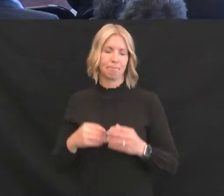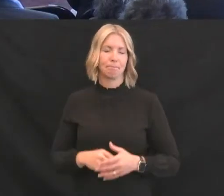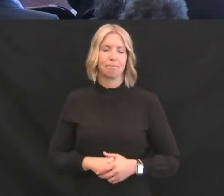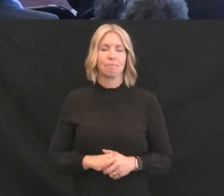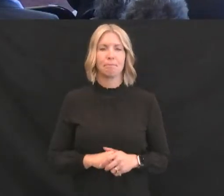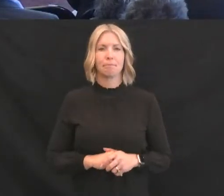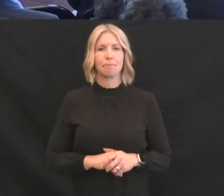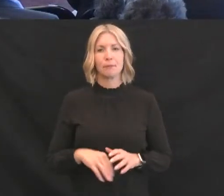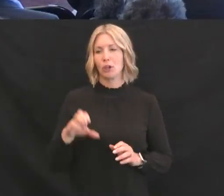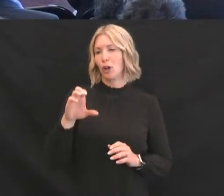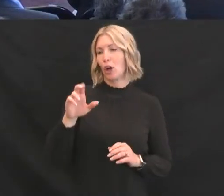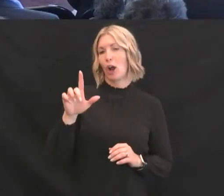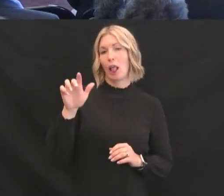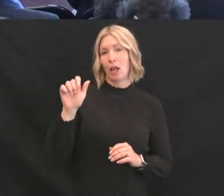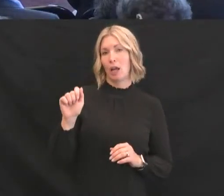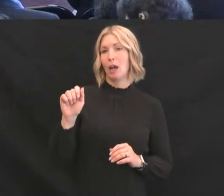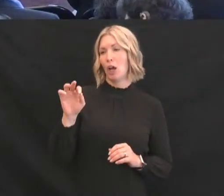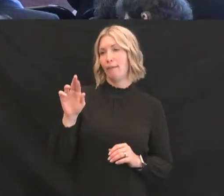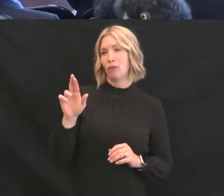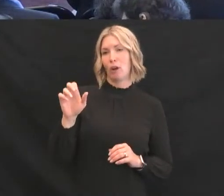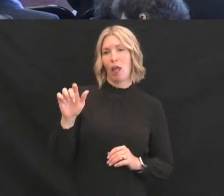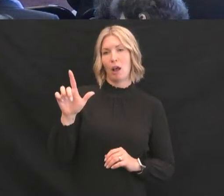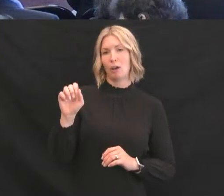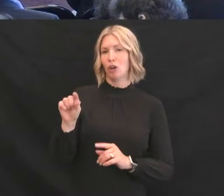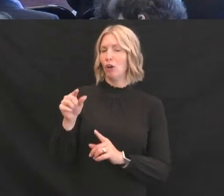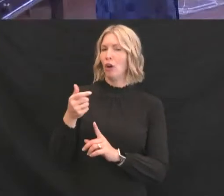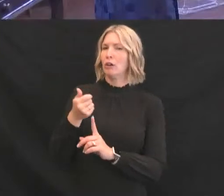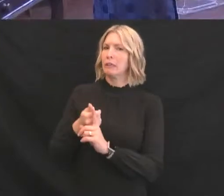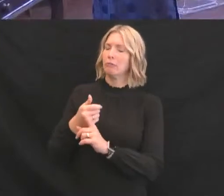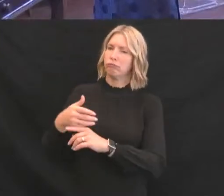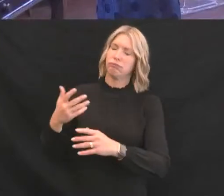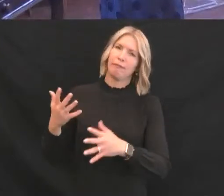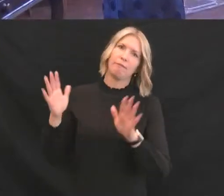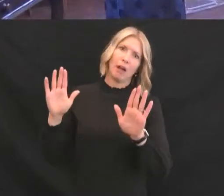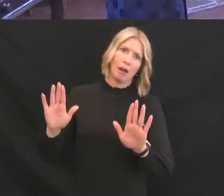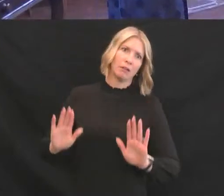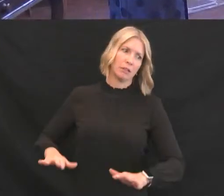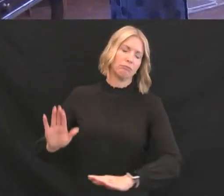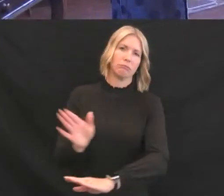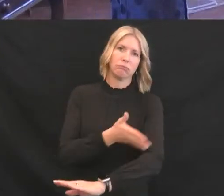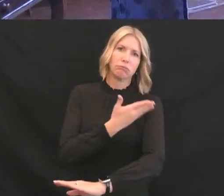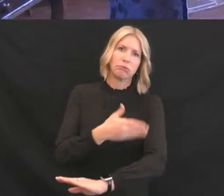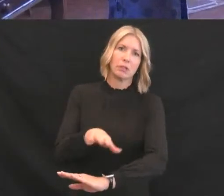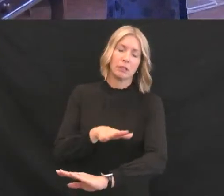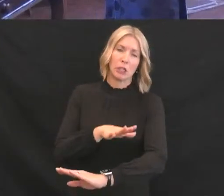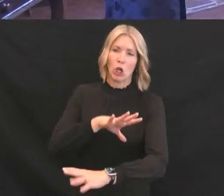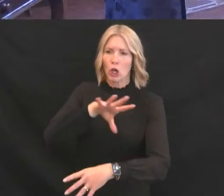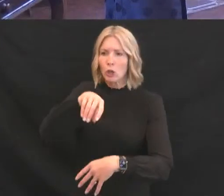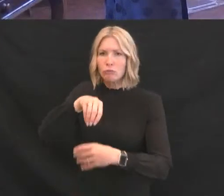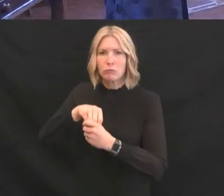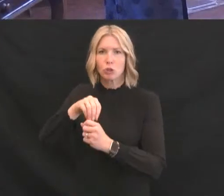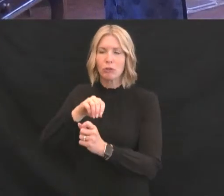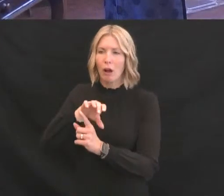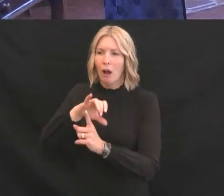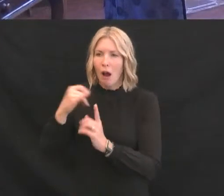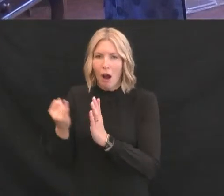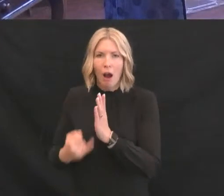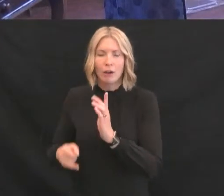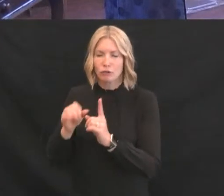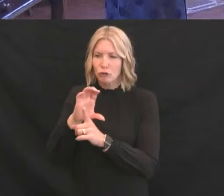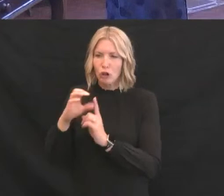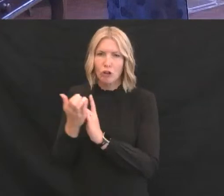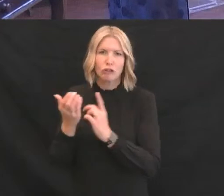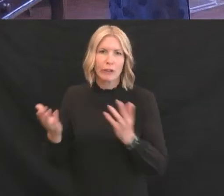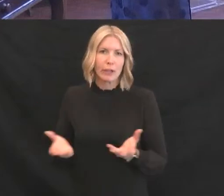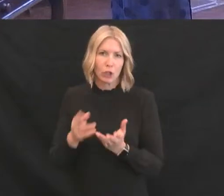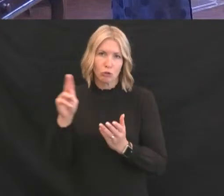Carla Emerson Furlong is a noted musician who has made outstanding contributions to the art and culture of Newfoundland and Labrador, and